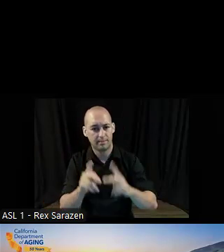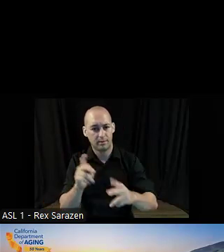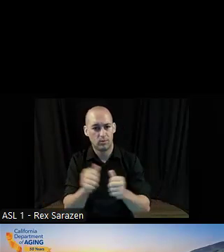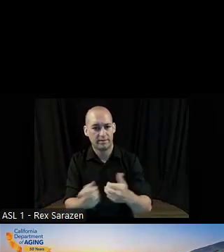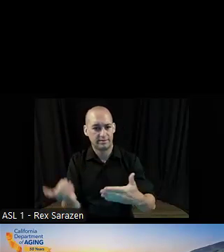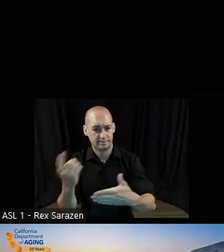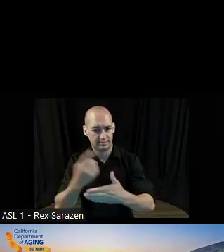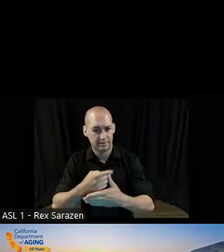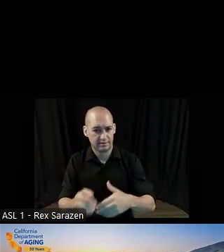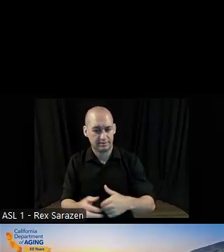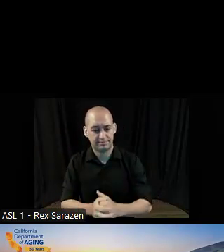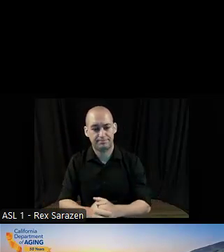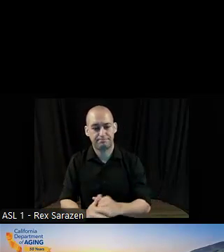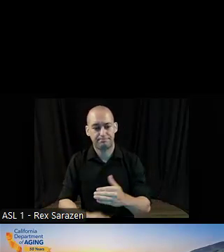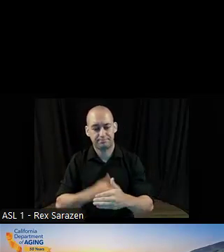slide, please.